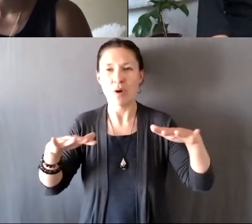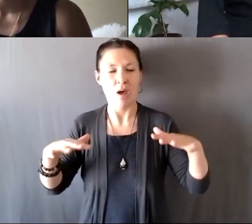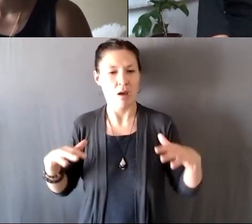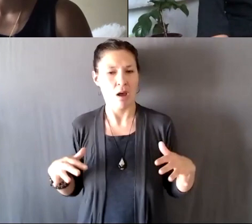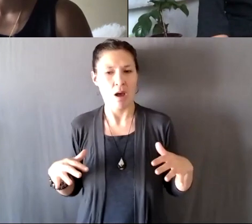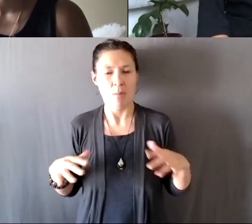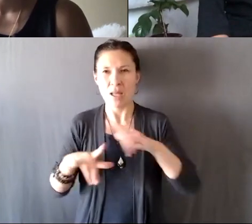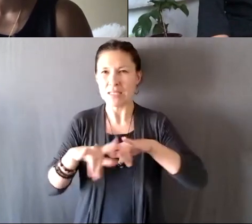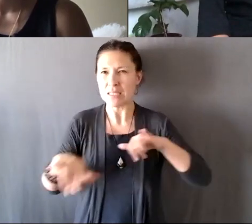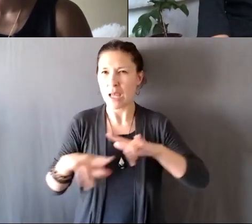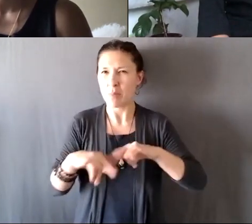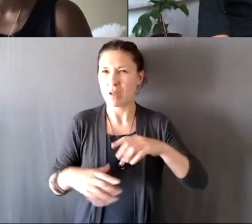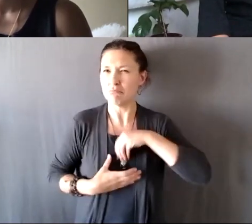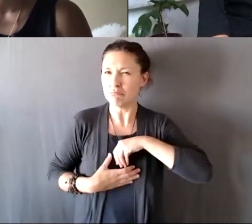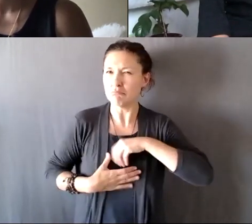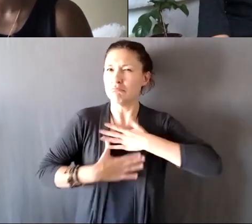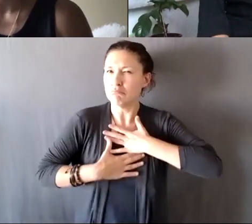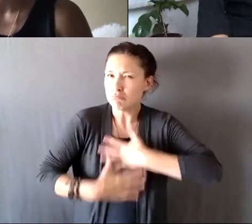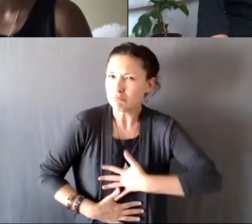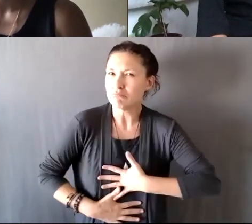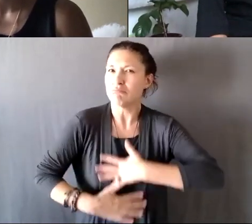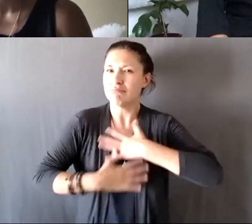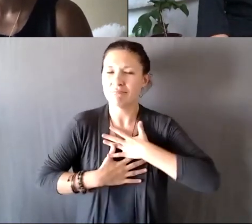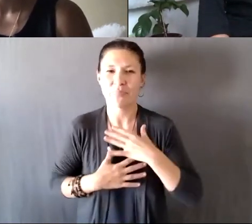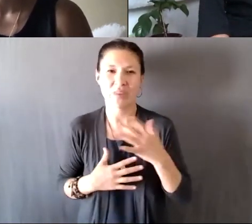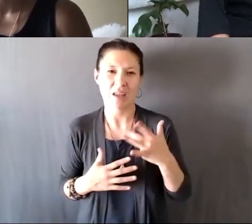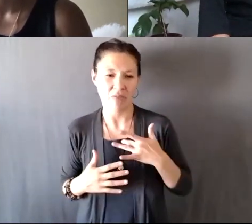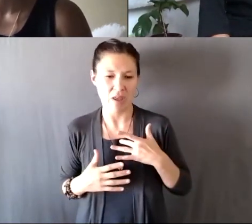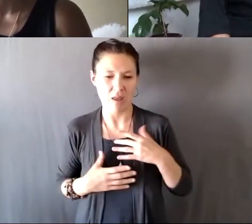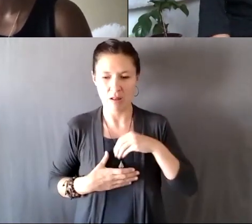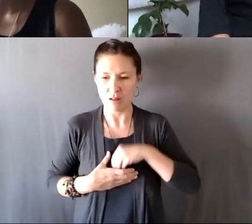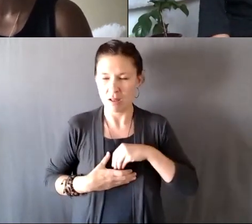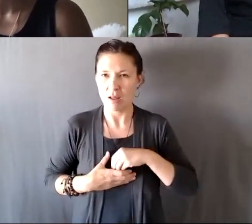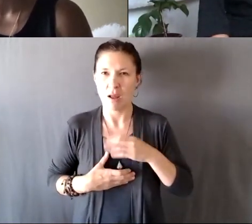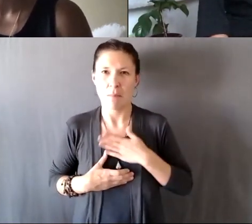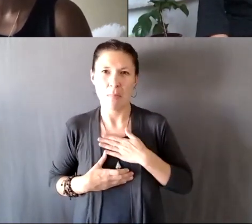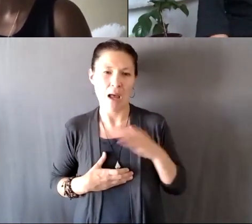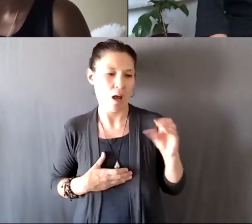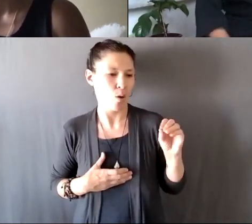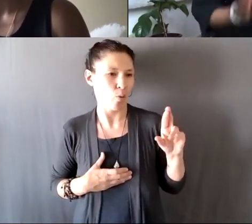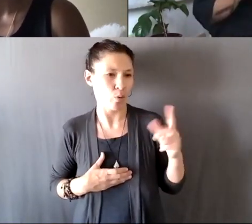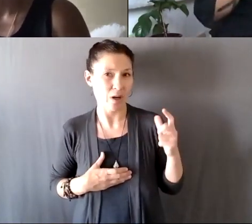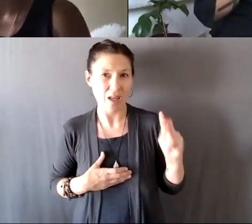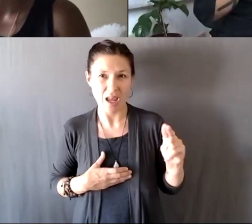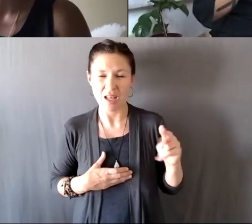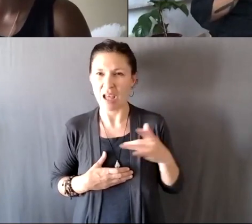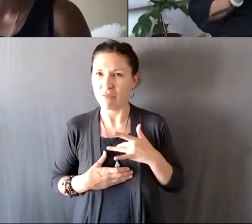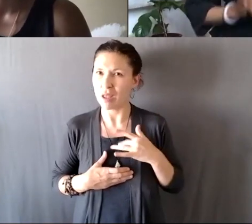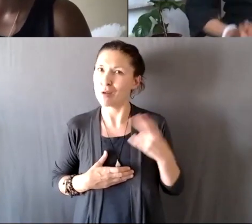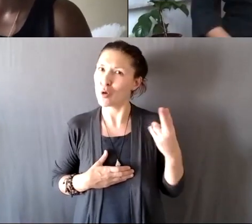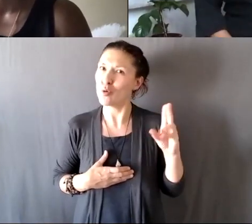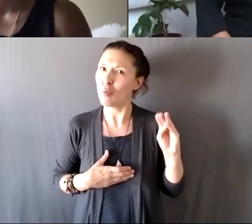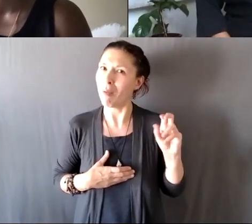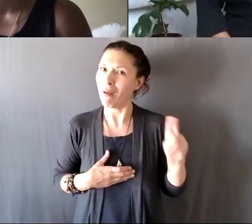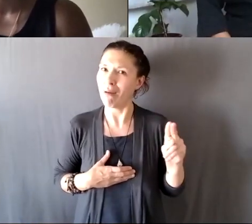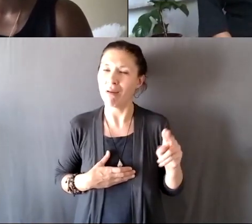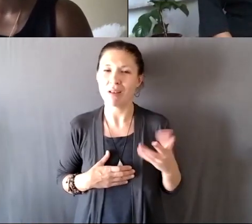my visceral humanity. So thank you. Thank you for sharing.